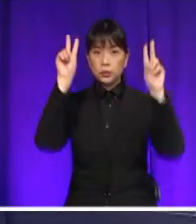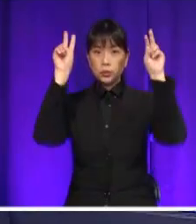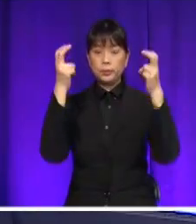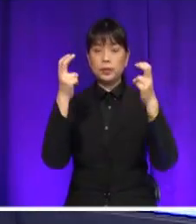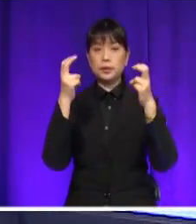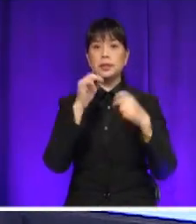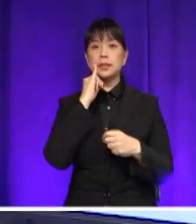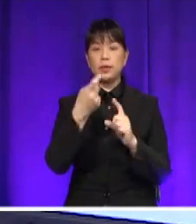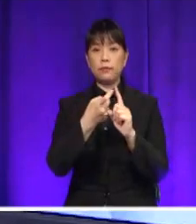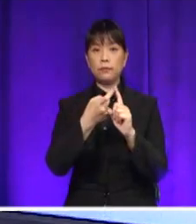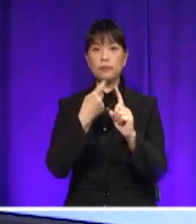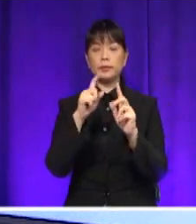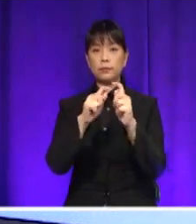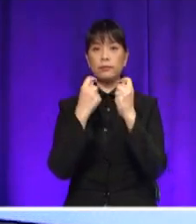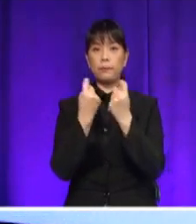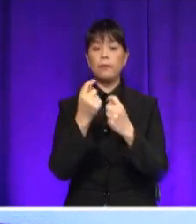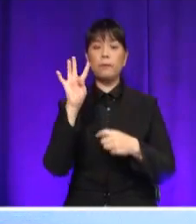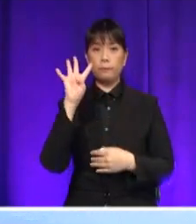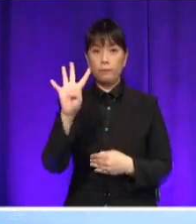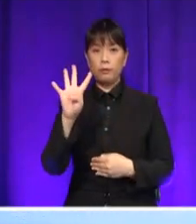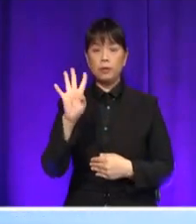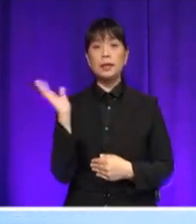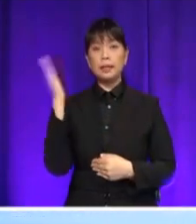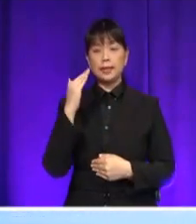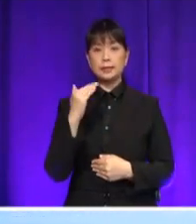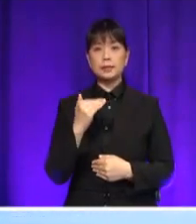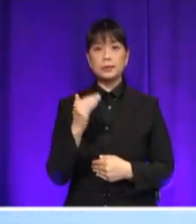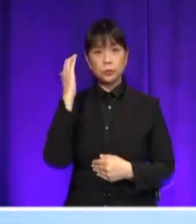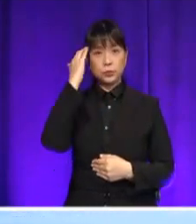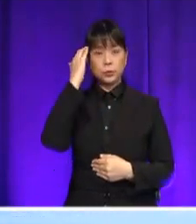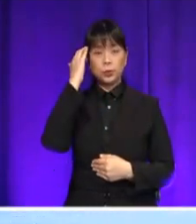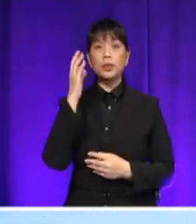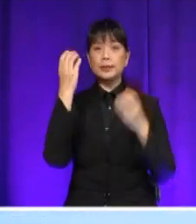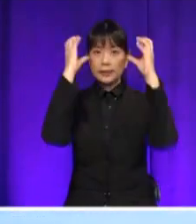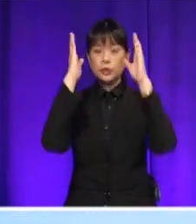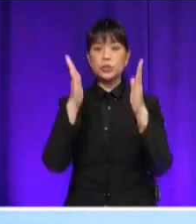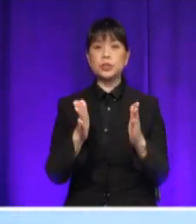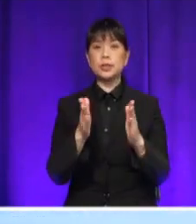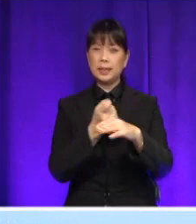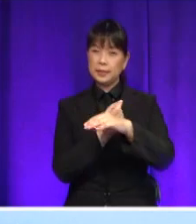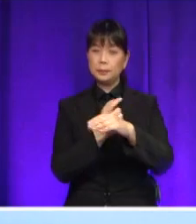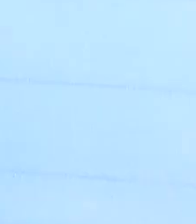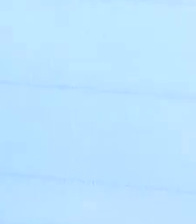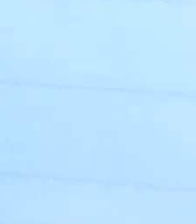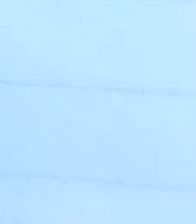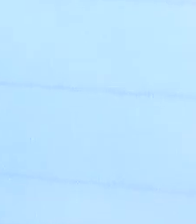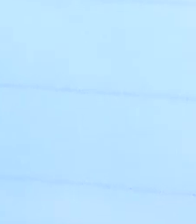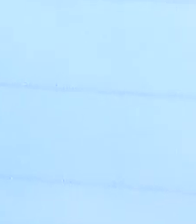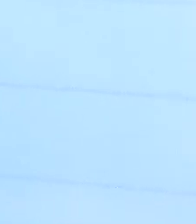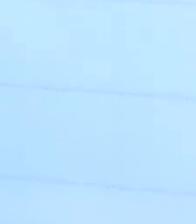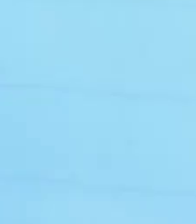4 syllabus, I believe. But before that, let's get to know our teacher a little bit more. Let's watch her profile.